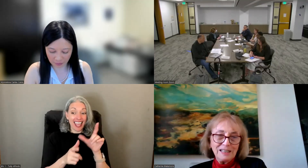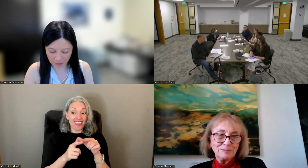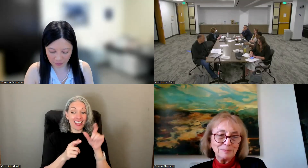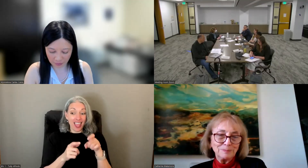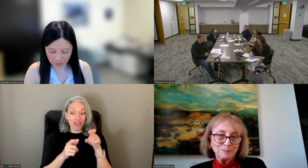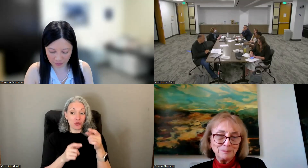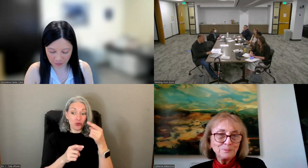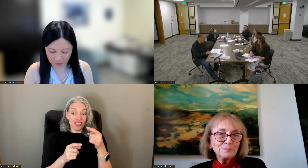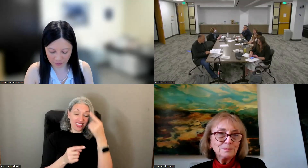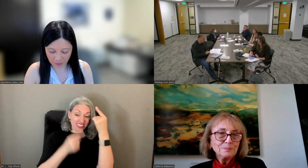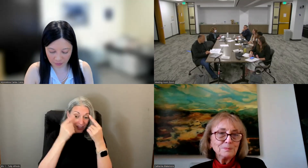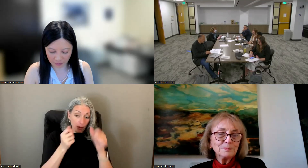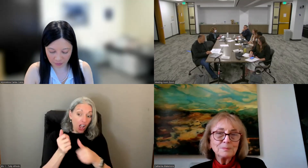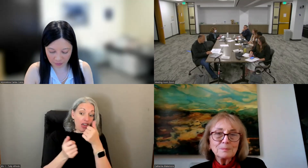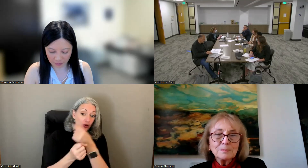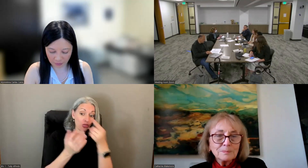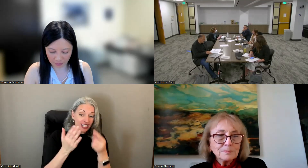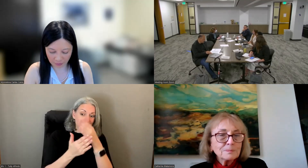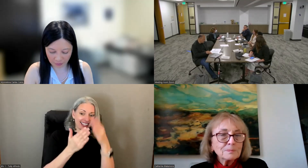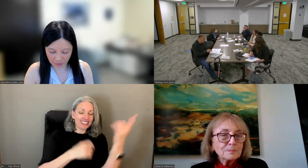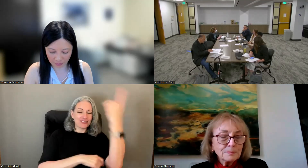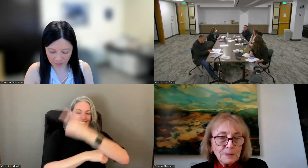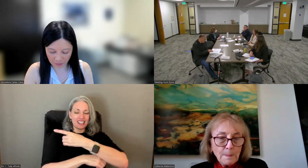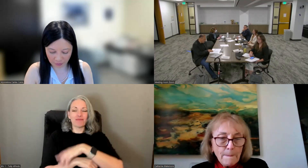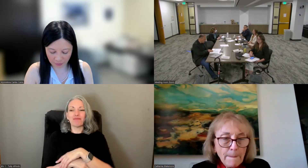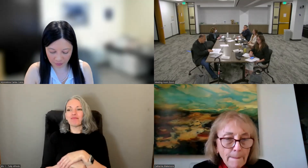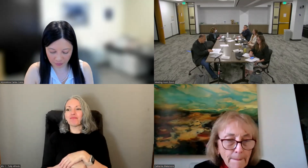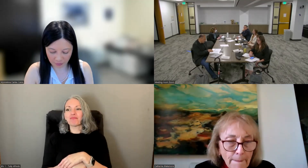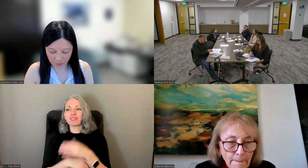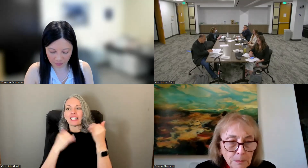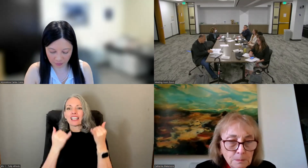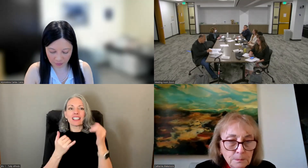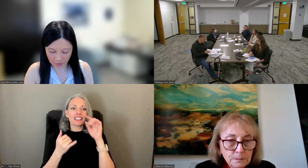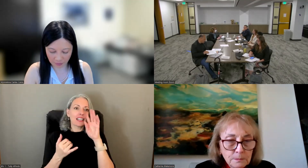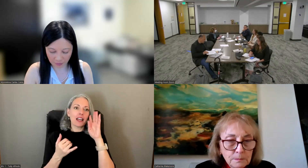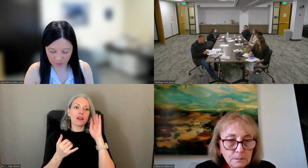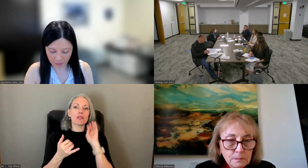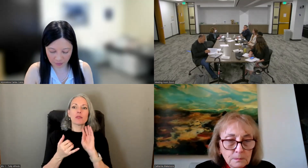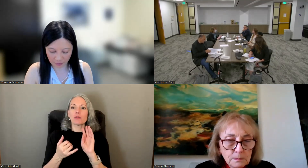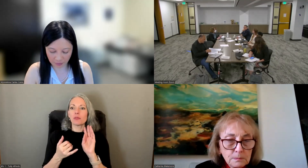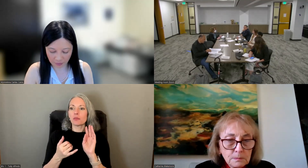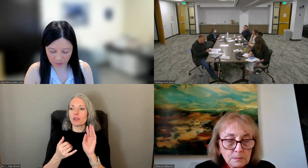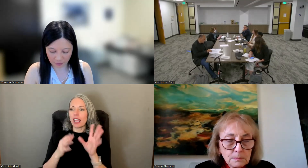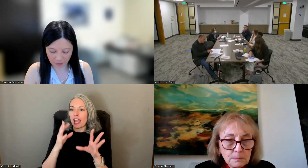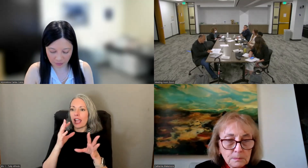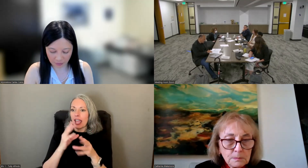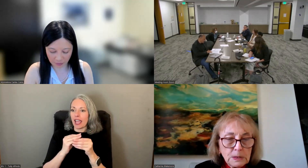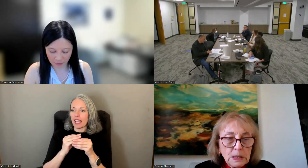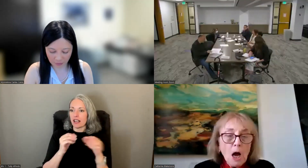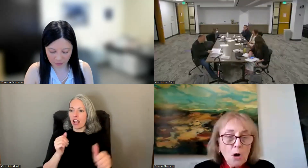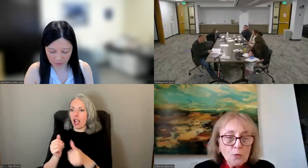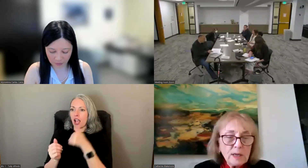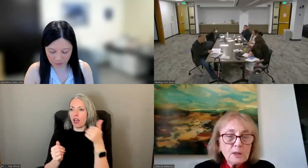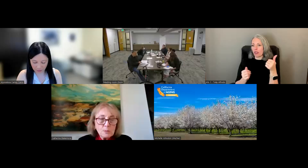of the day. And Catherine, I also captured the earlier one about calling out people with dementia as a specialty